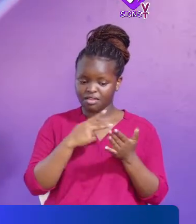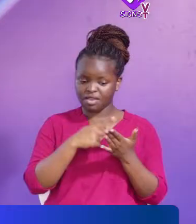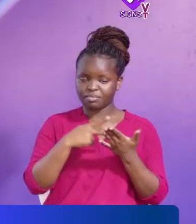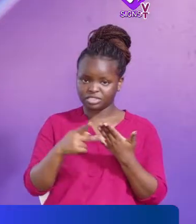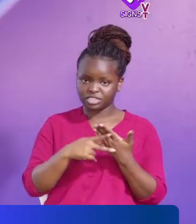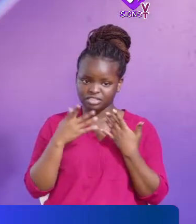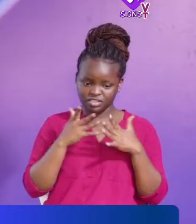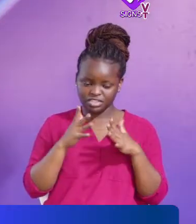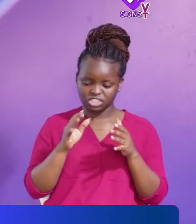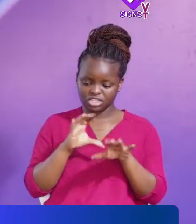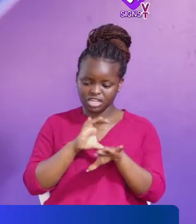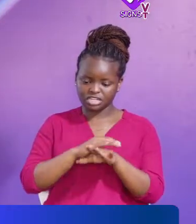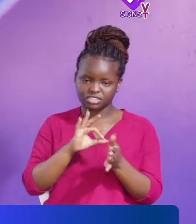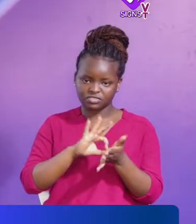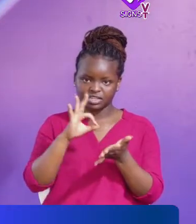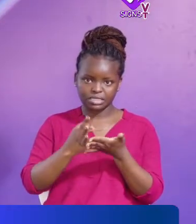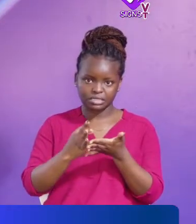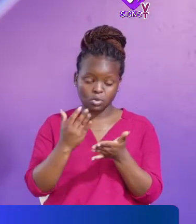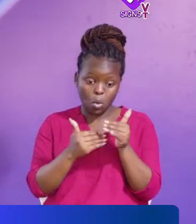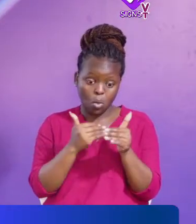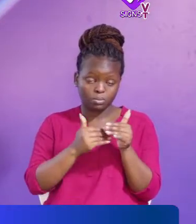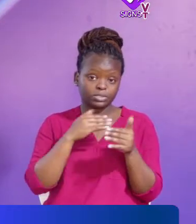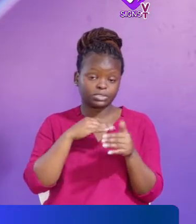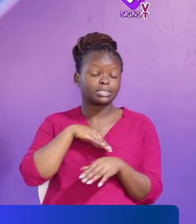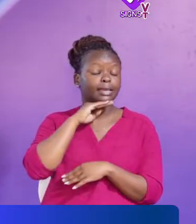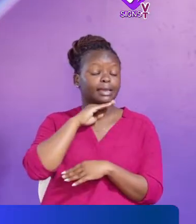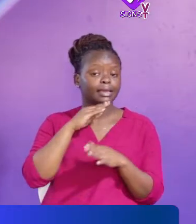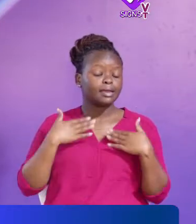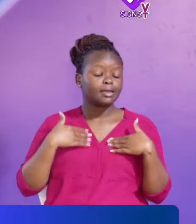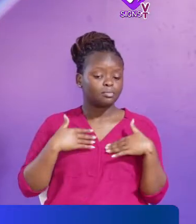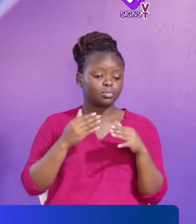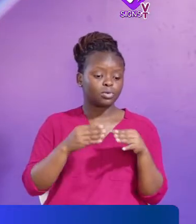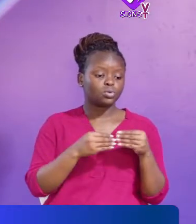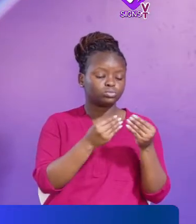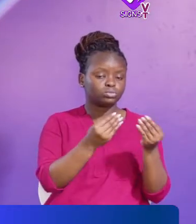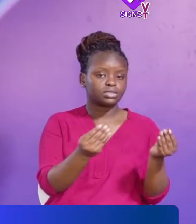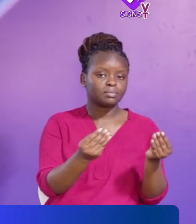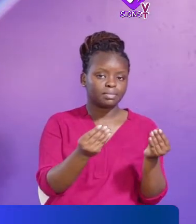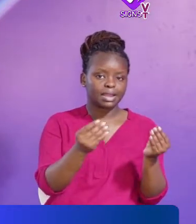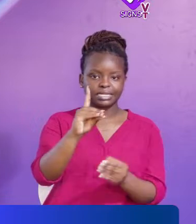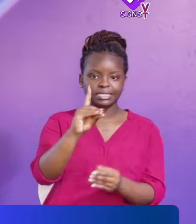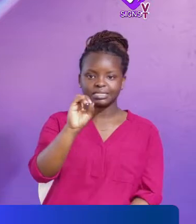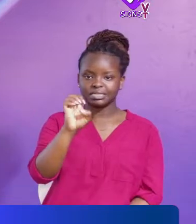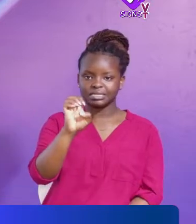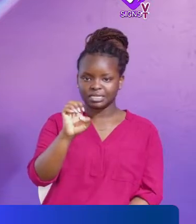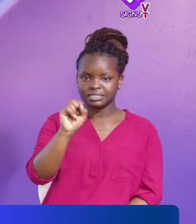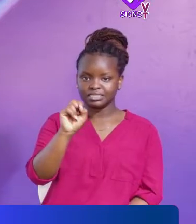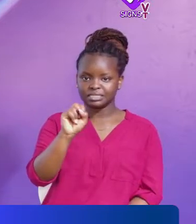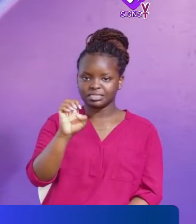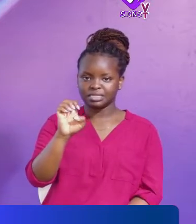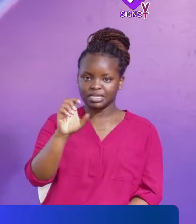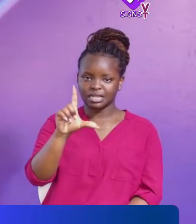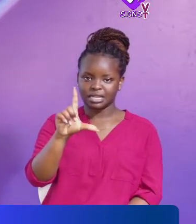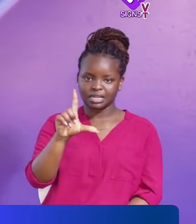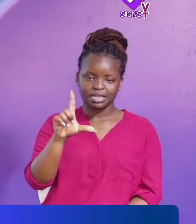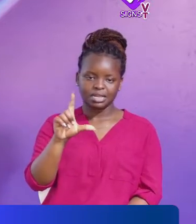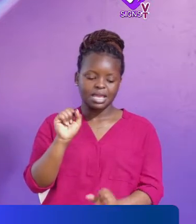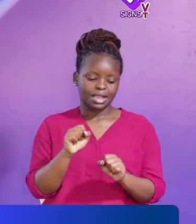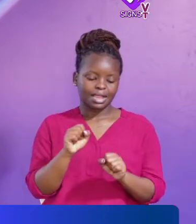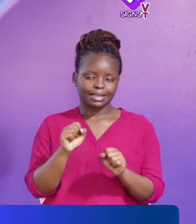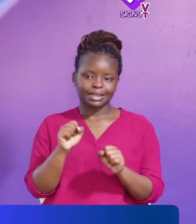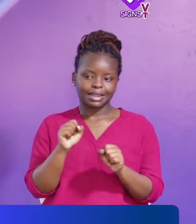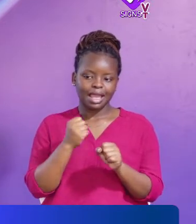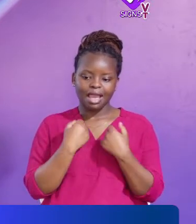got funders, he almost died because the people supply diesel and fuel. They would have been put out of business. They would have been